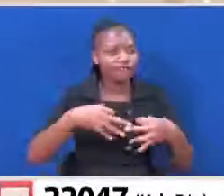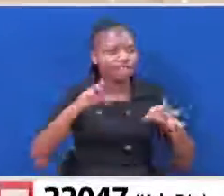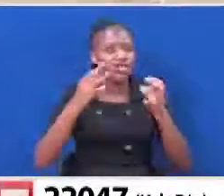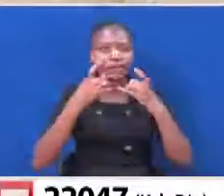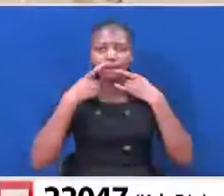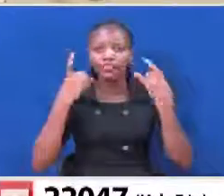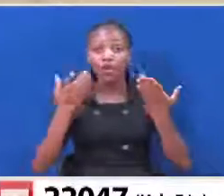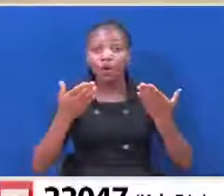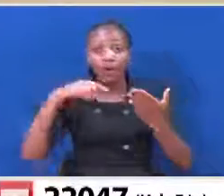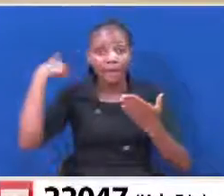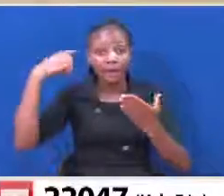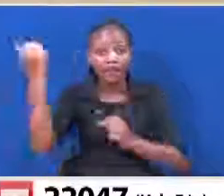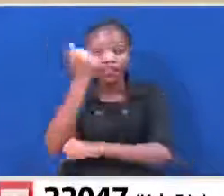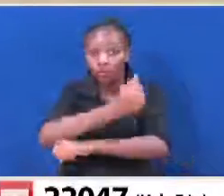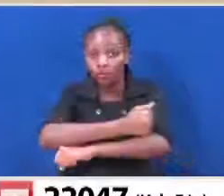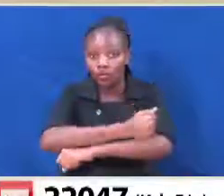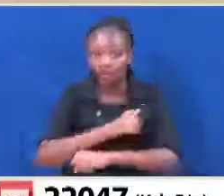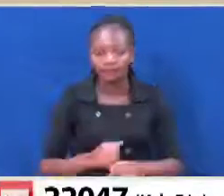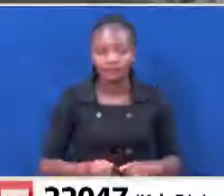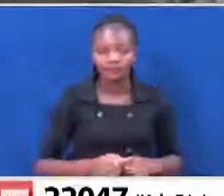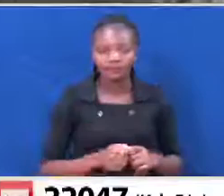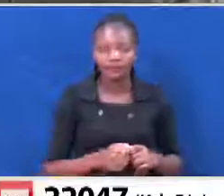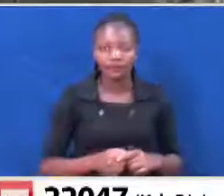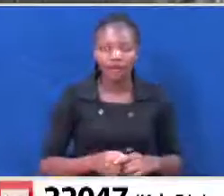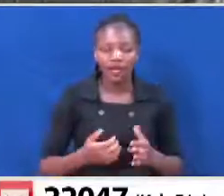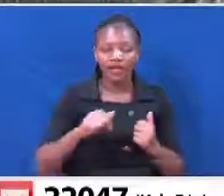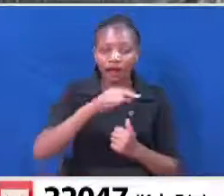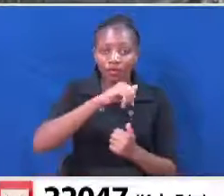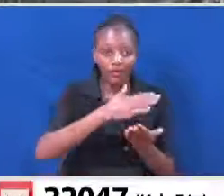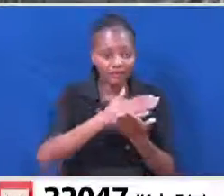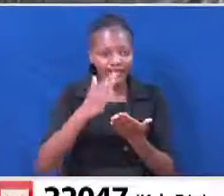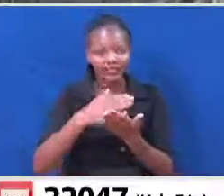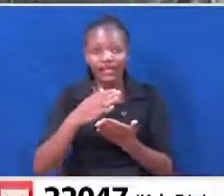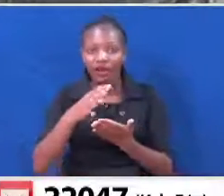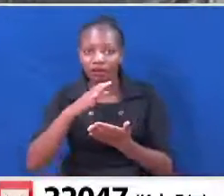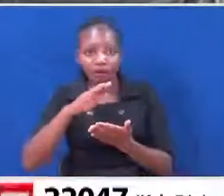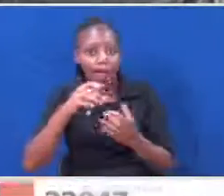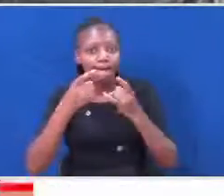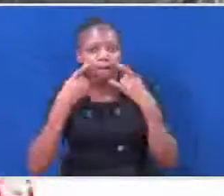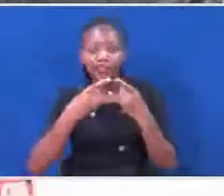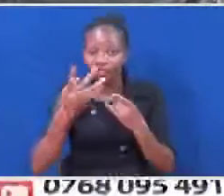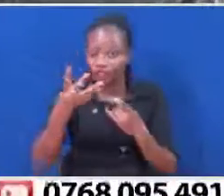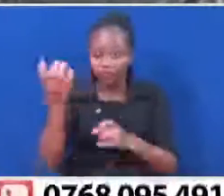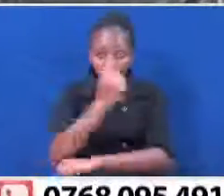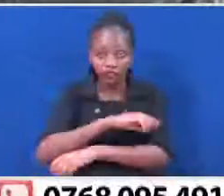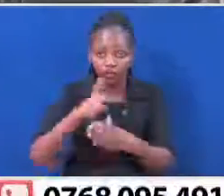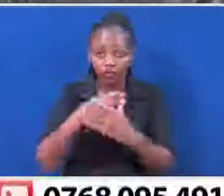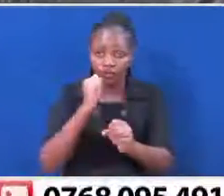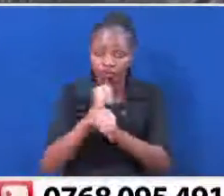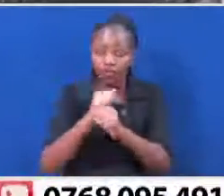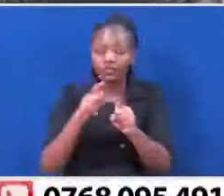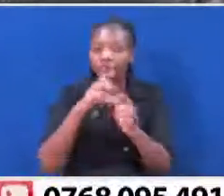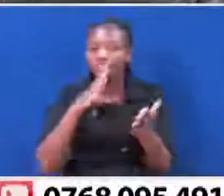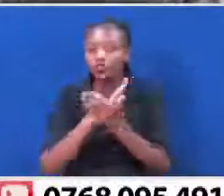masks in Mathare schools. We've so far given masks to 4 schools, and we are working on making sure that all